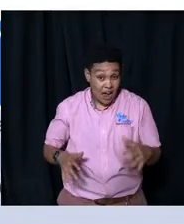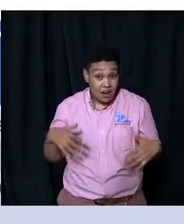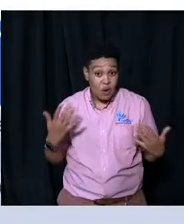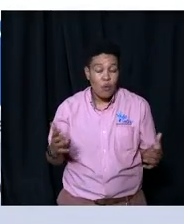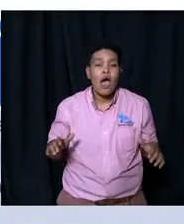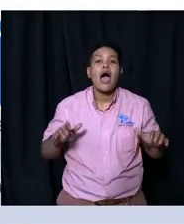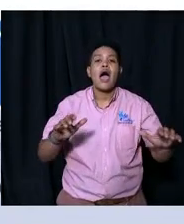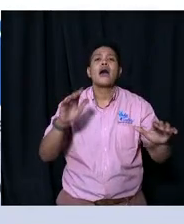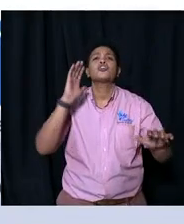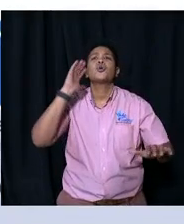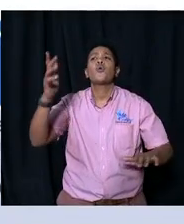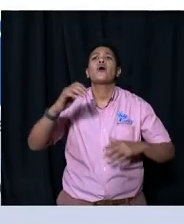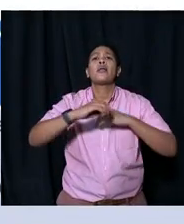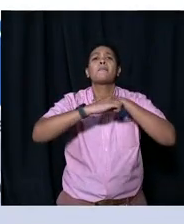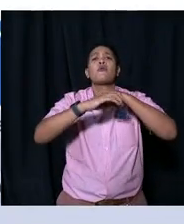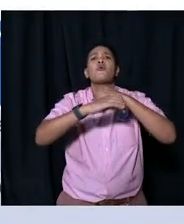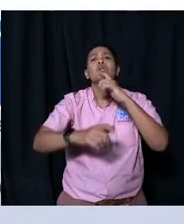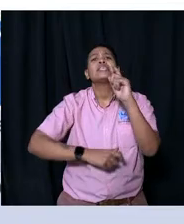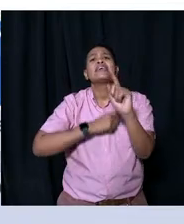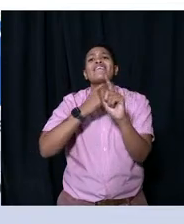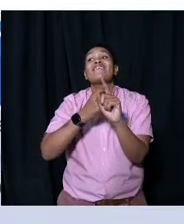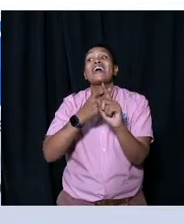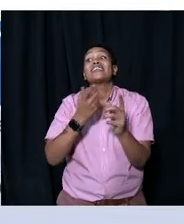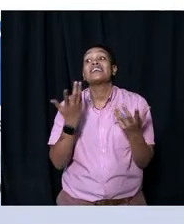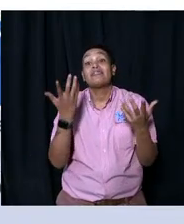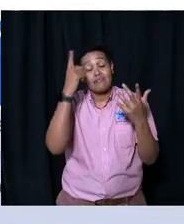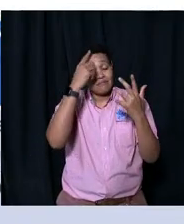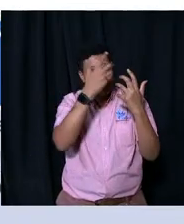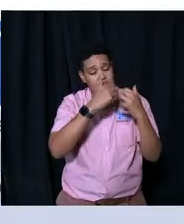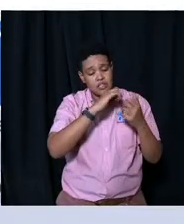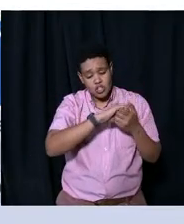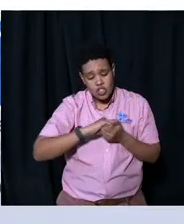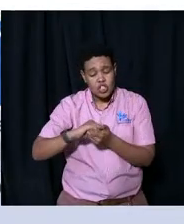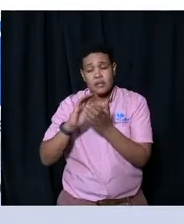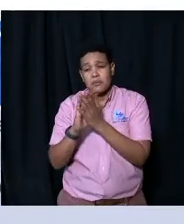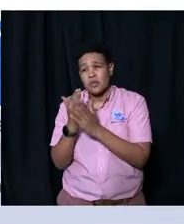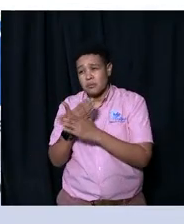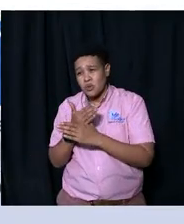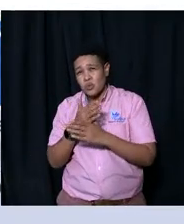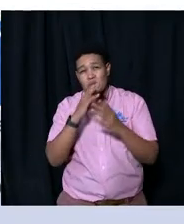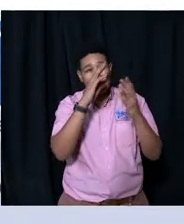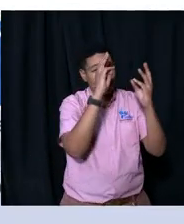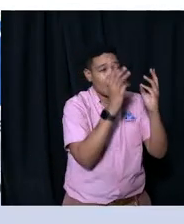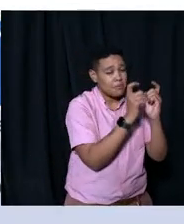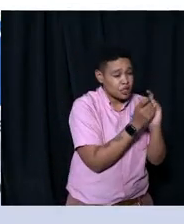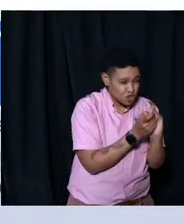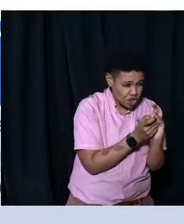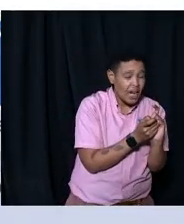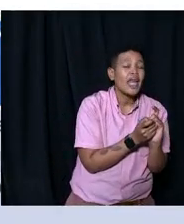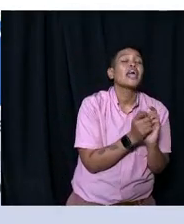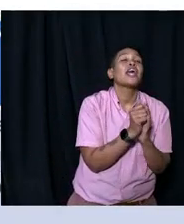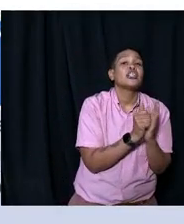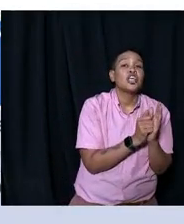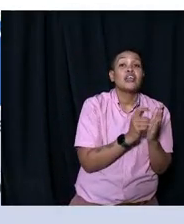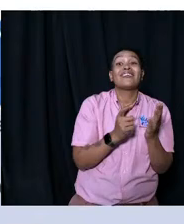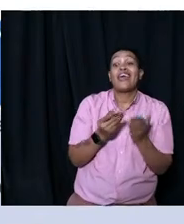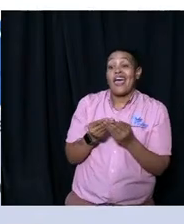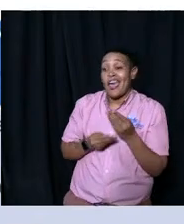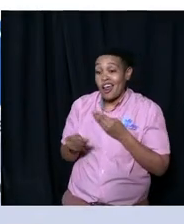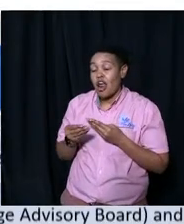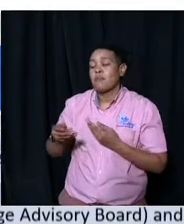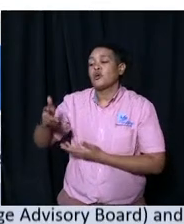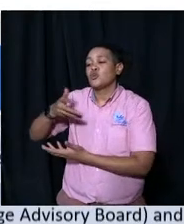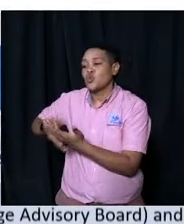an action would be promoting effective synergies between the national climate change agenda and those of the economic, social, and